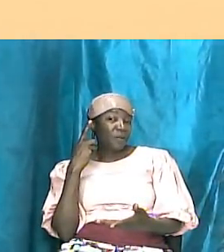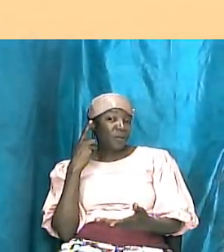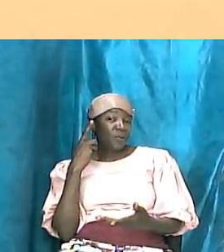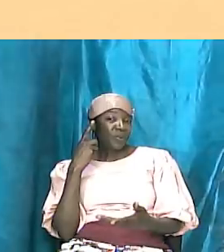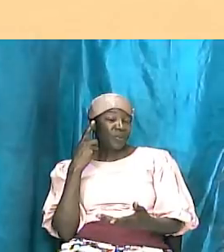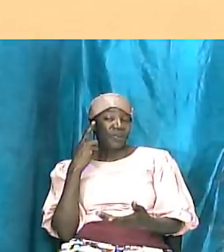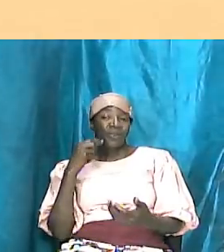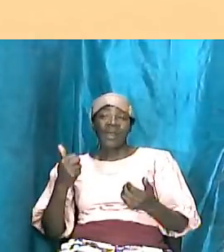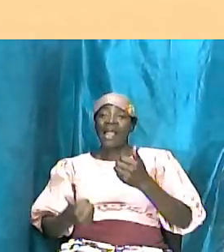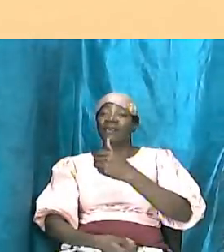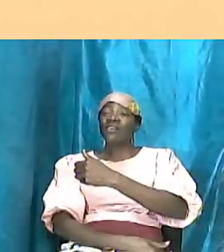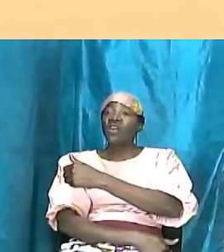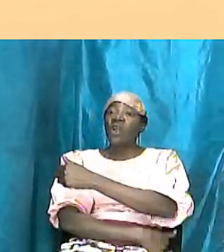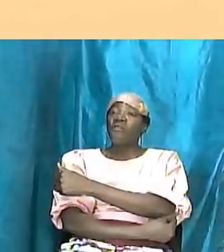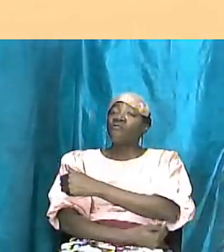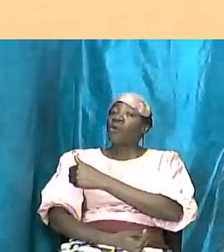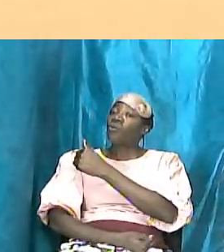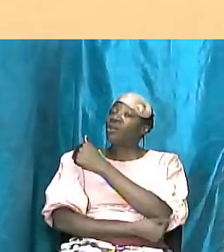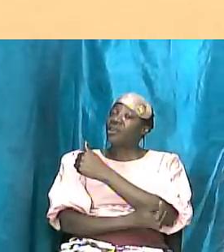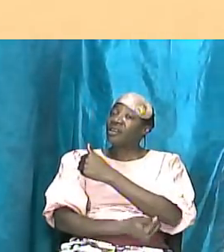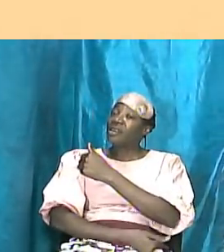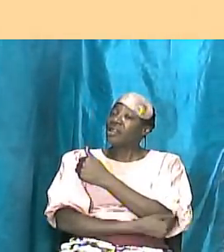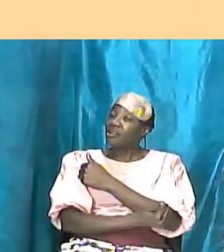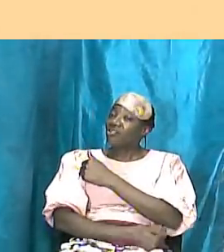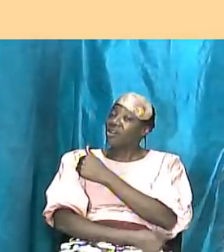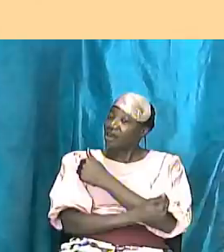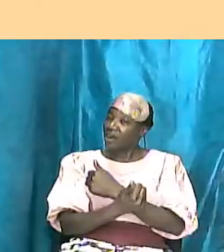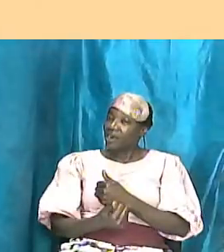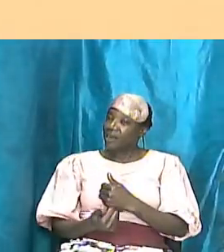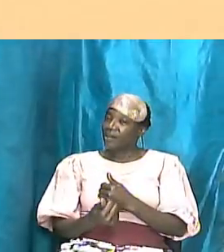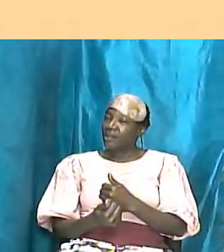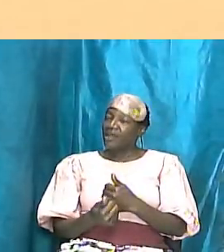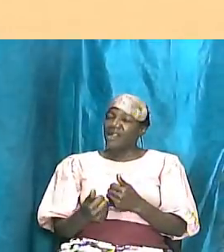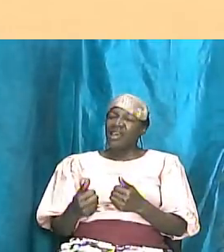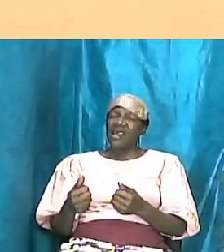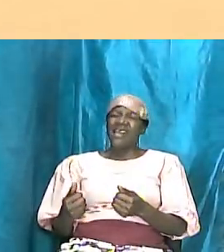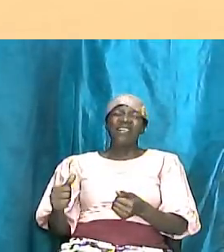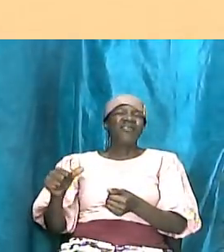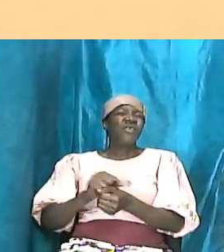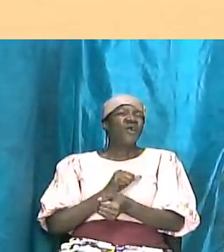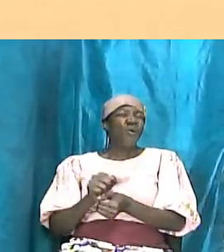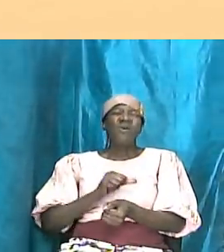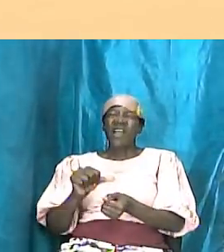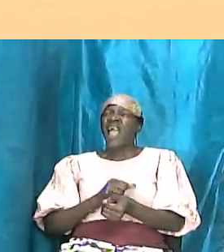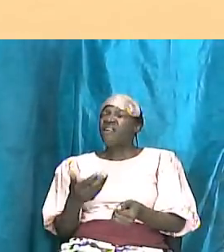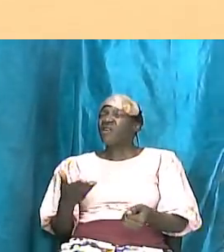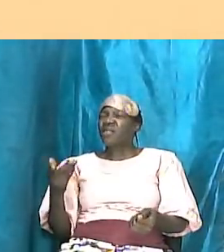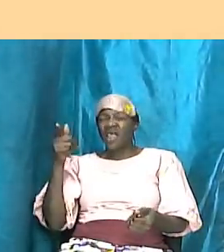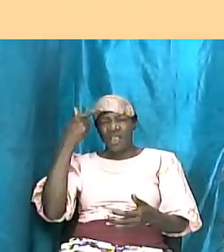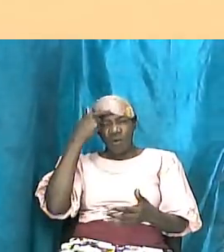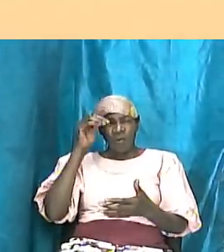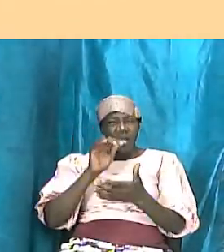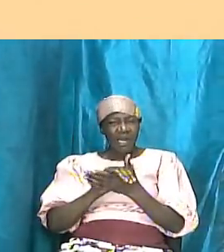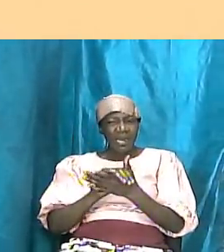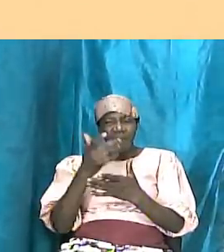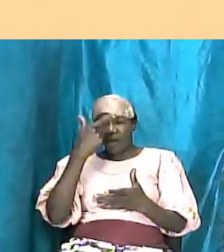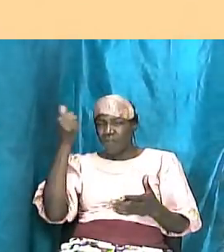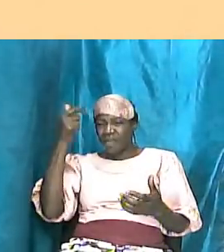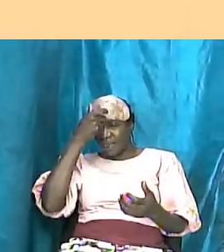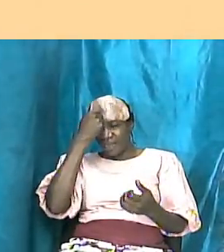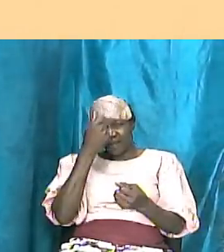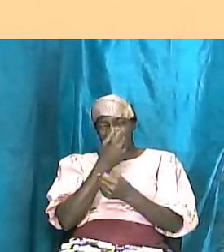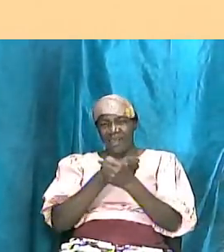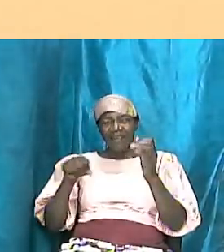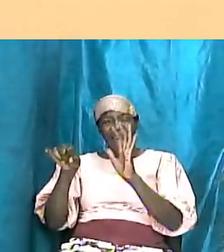must stand on it. It is at the core of everything that we believe. It is at the core because salvation that